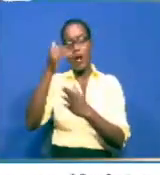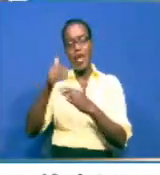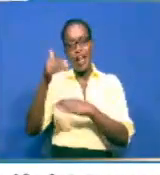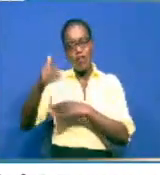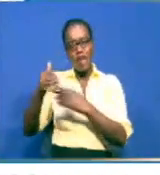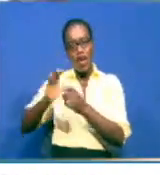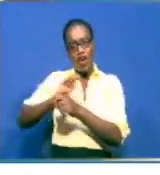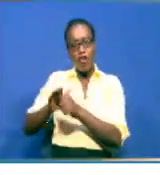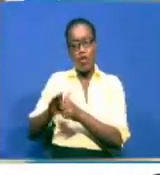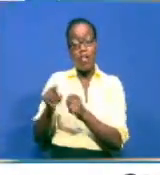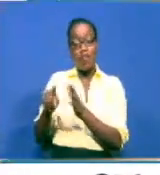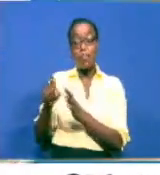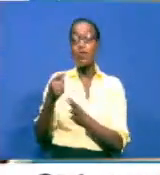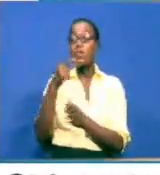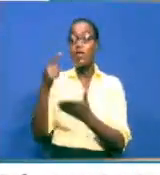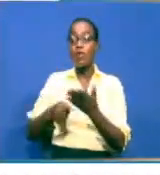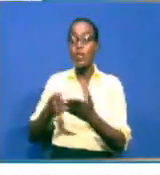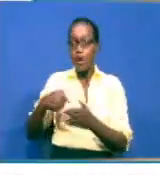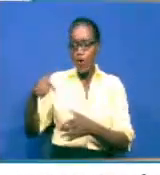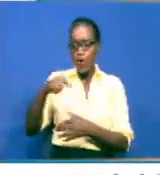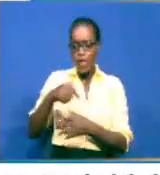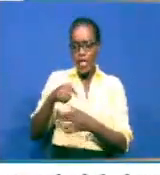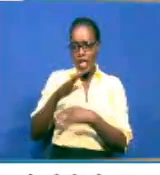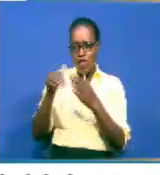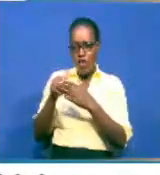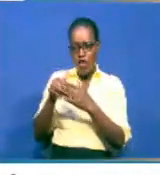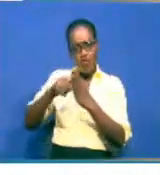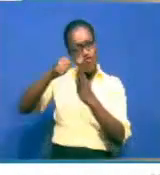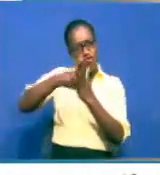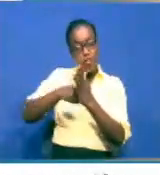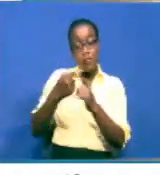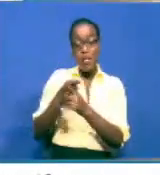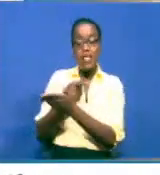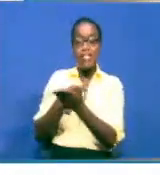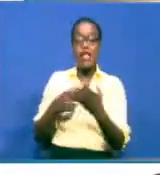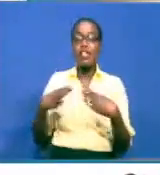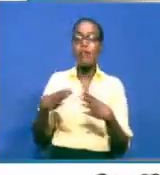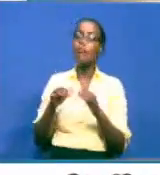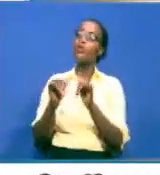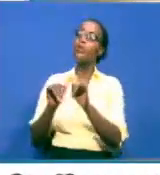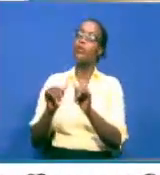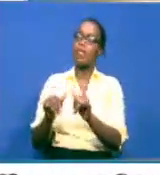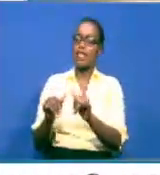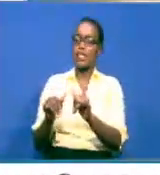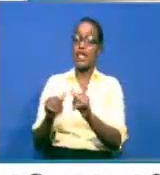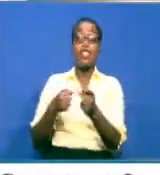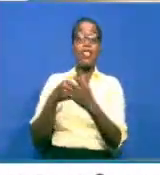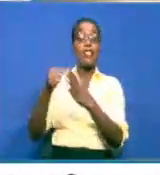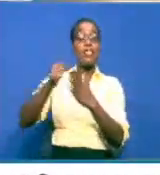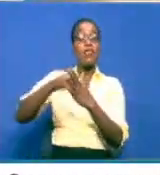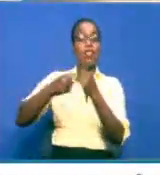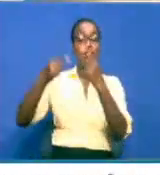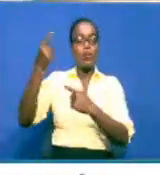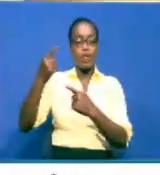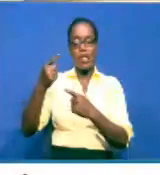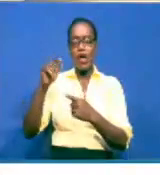we are going to say that we were in a fight, but these are the number of people who survived the fight. So all of us, we must know that we